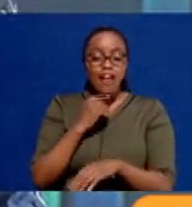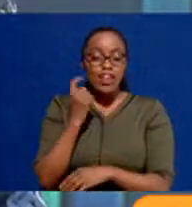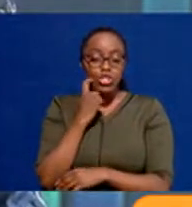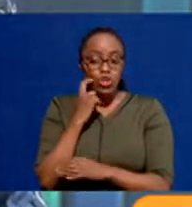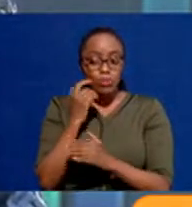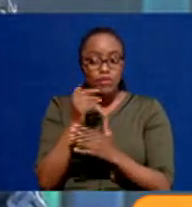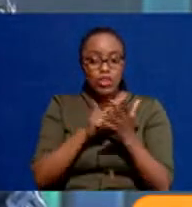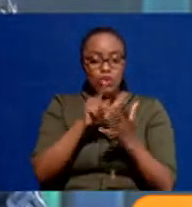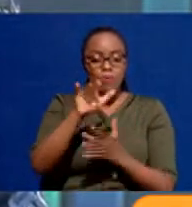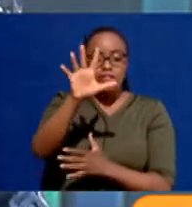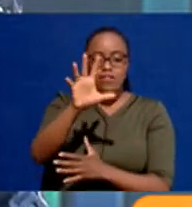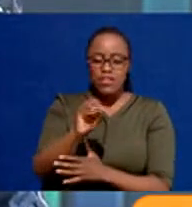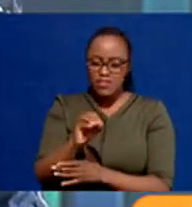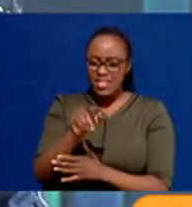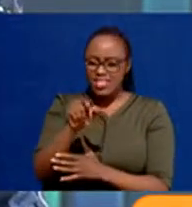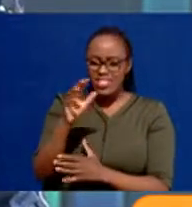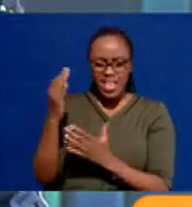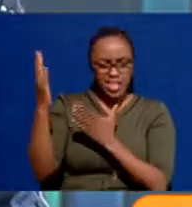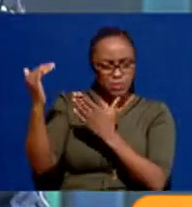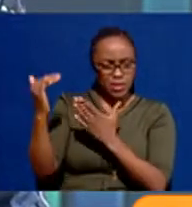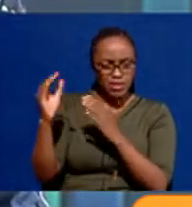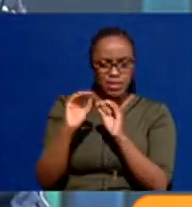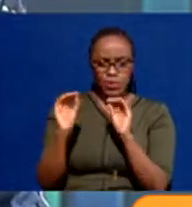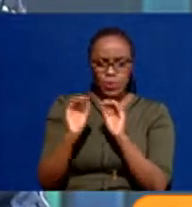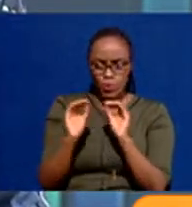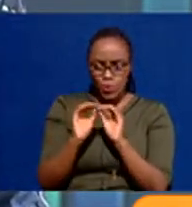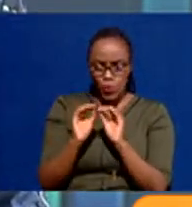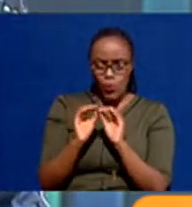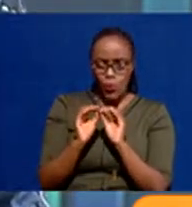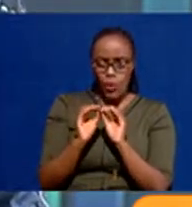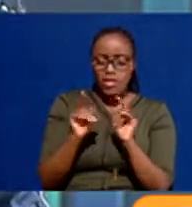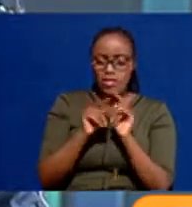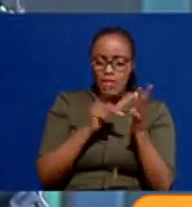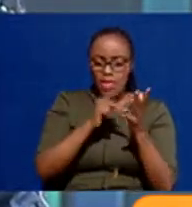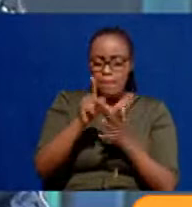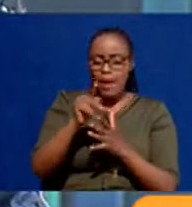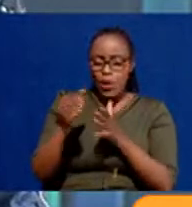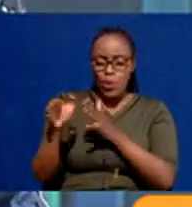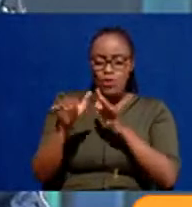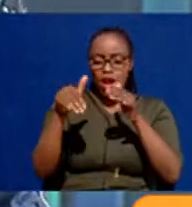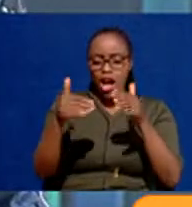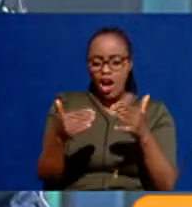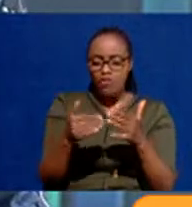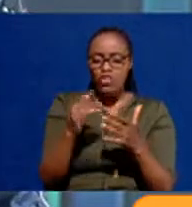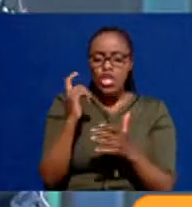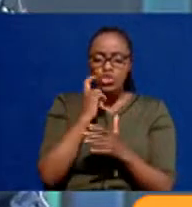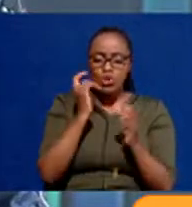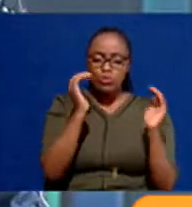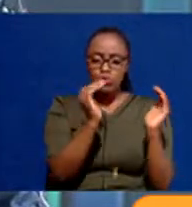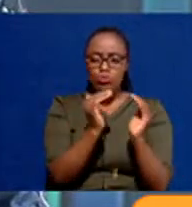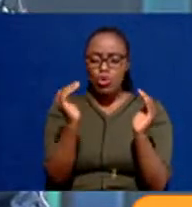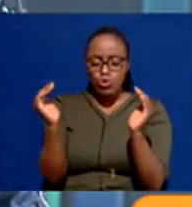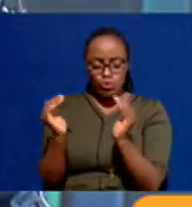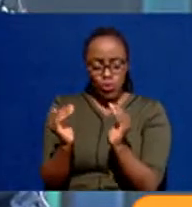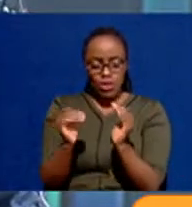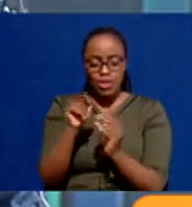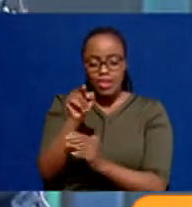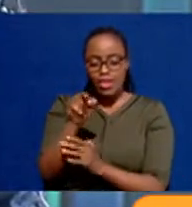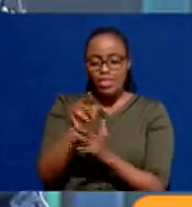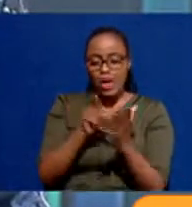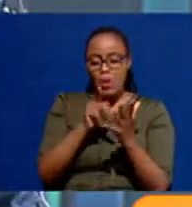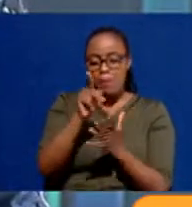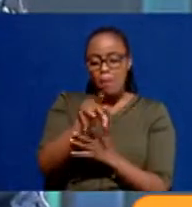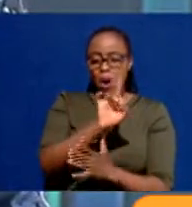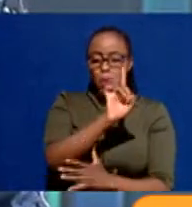buy 50 bags. That is not expected. If you look at the buying patterns of the retail sector, especially the kiosks, they'll